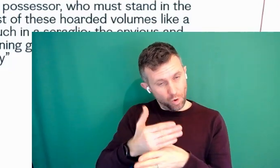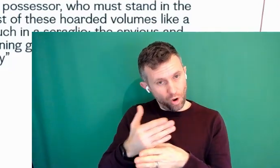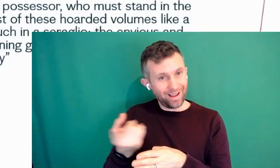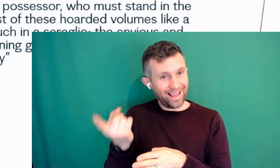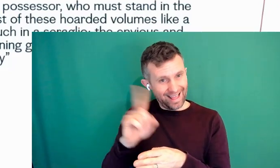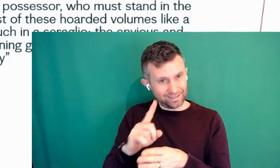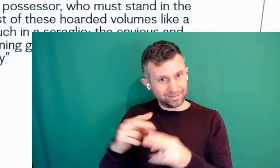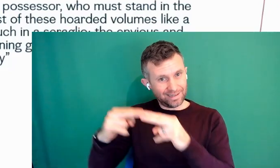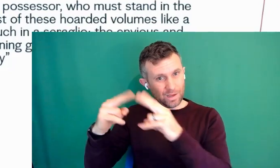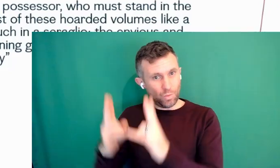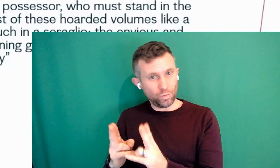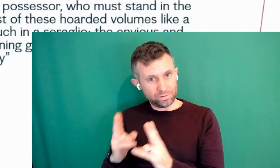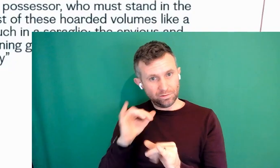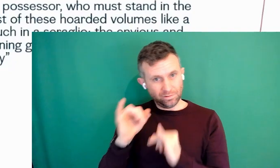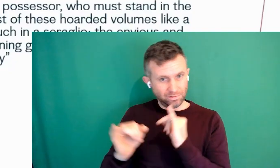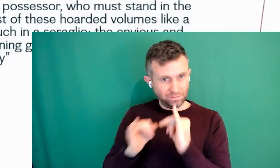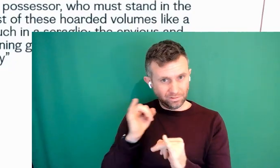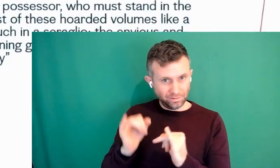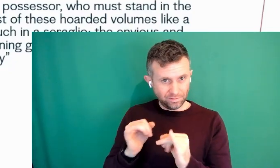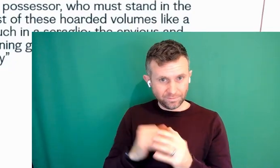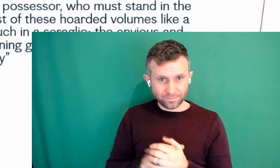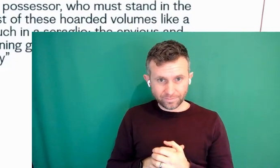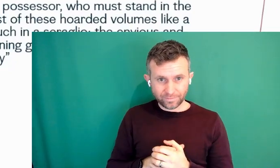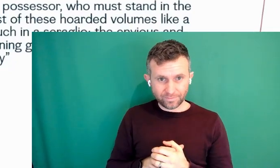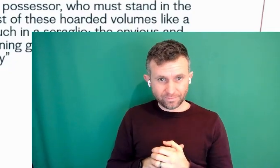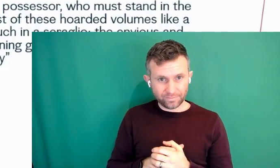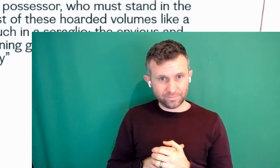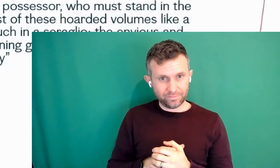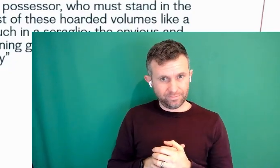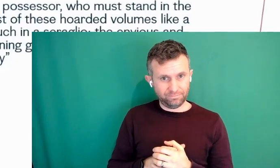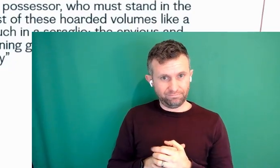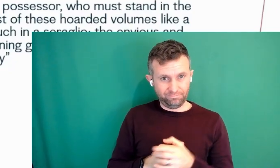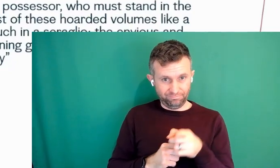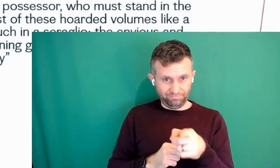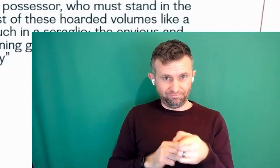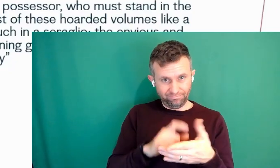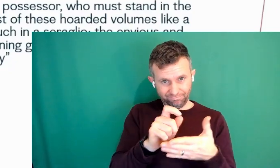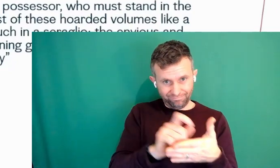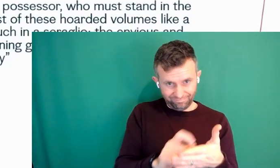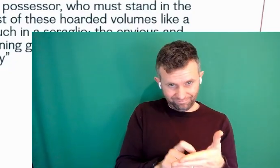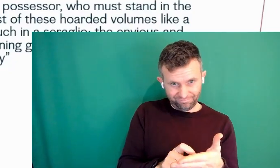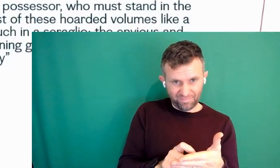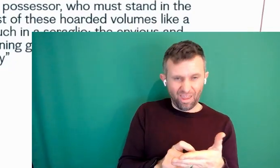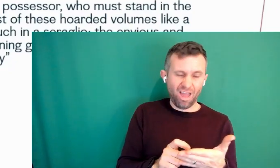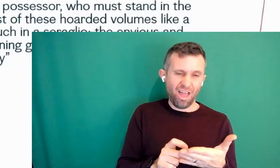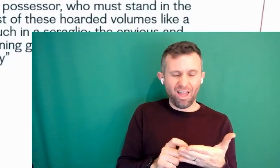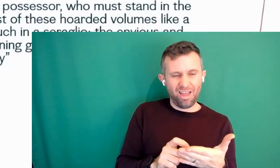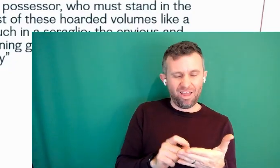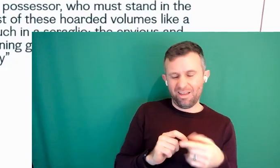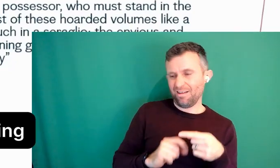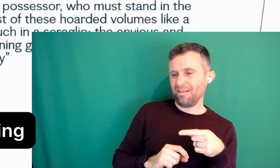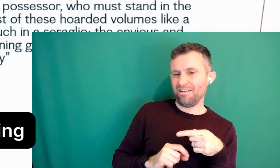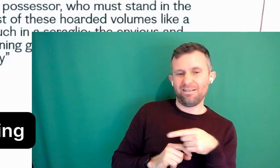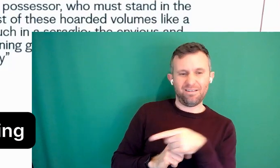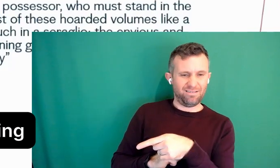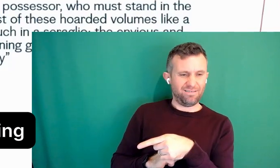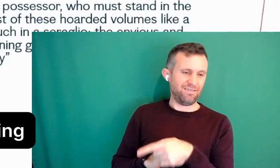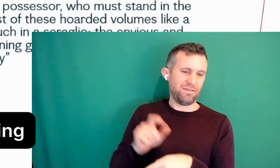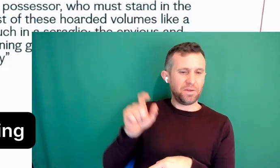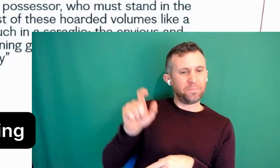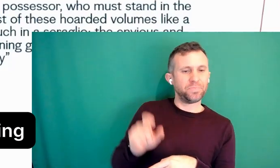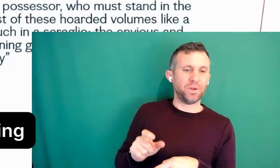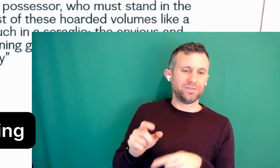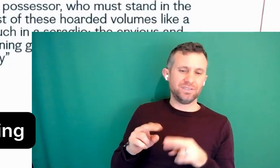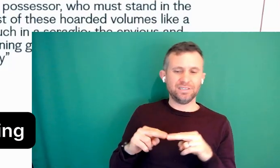name. The editor refused, but showed Soane the original manuscript. Soane